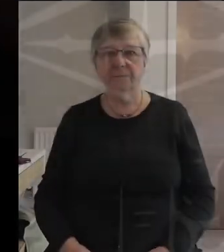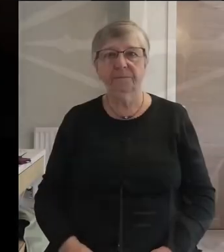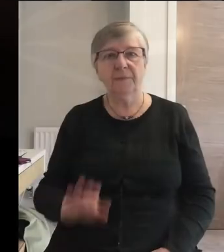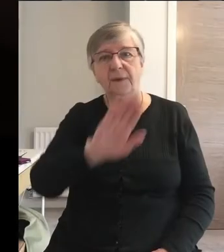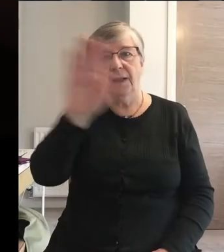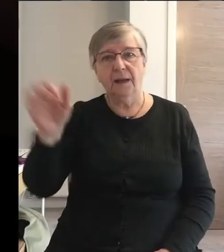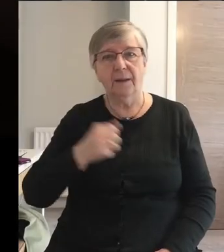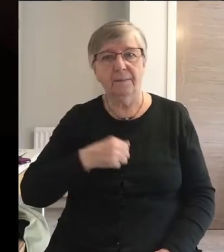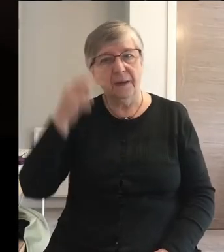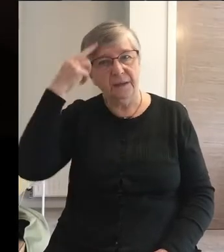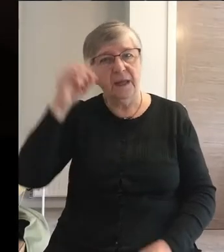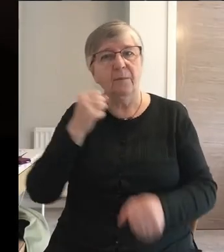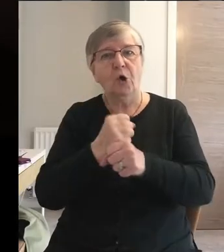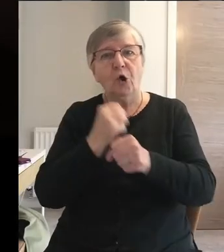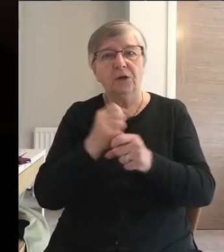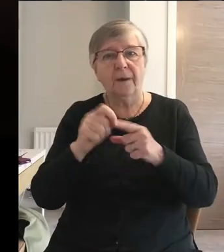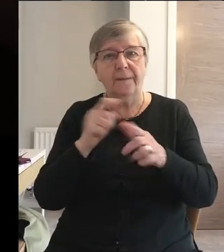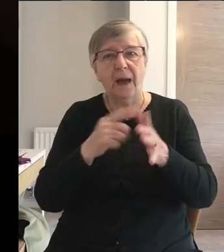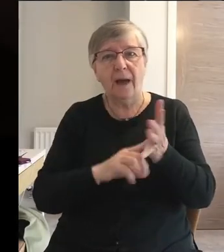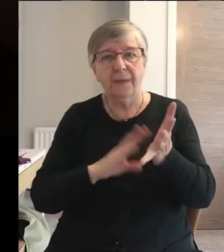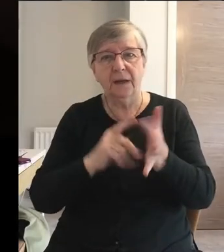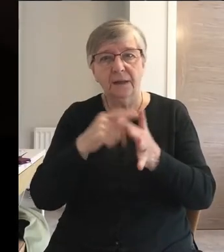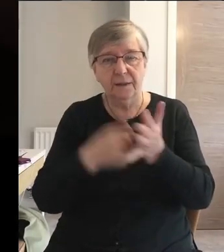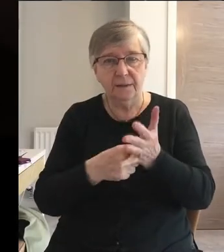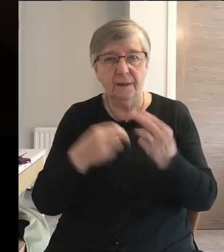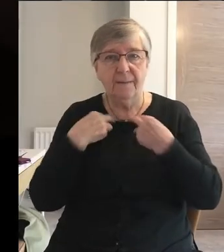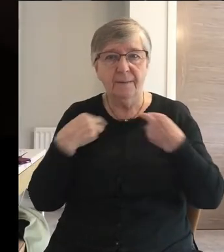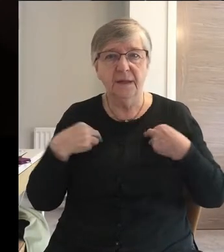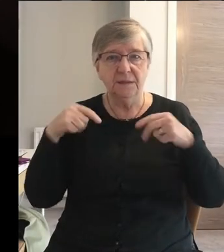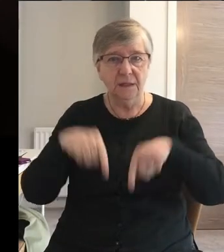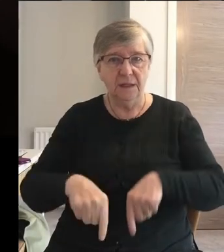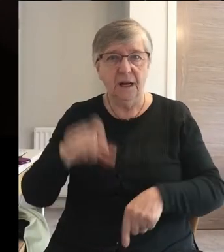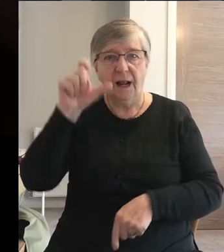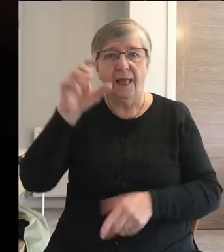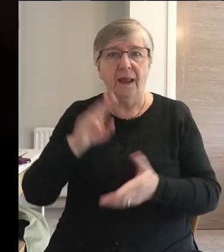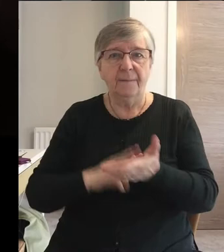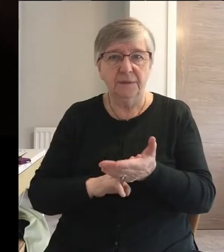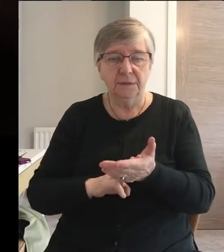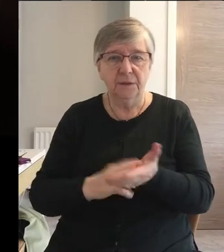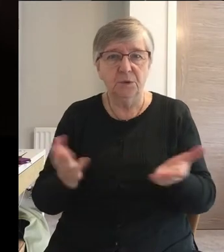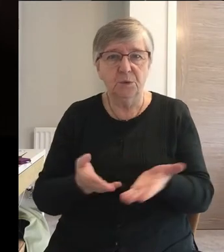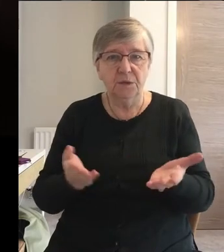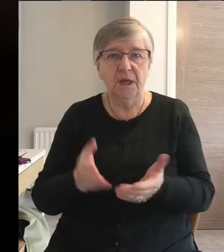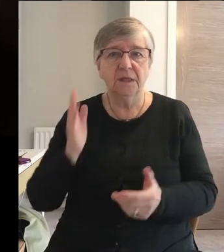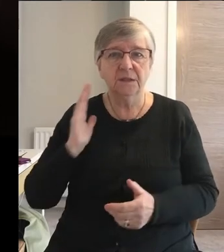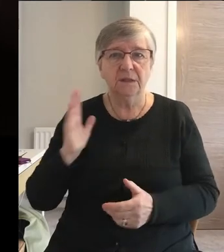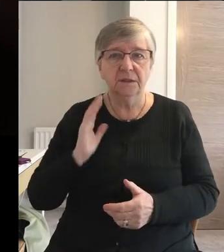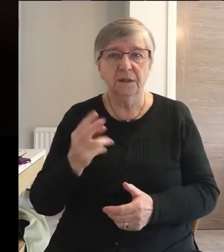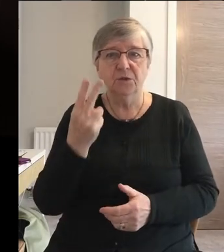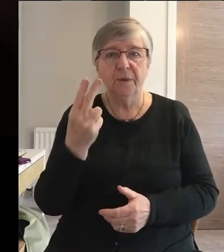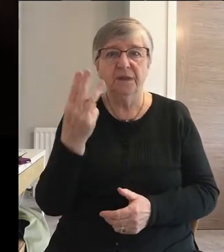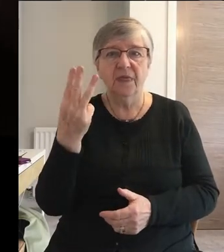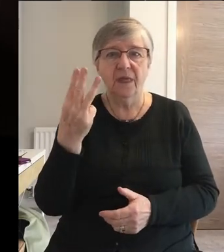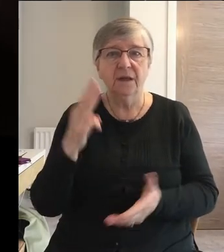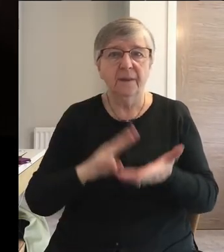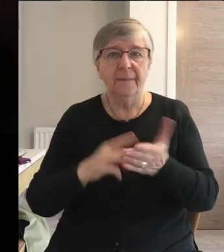Well, hi, my name's Gordon Palmer. I'm minister here at Claremont Parish Church, and this is our service for Sunday, the 23rd of